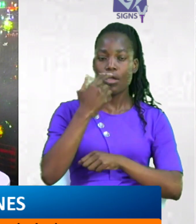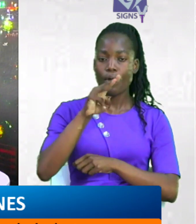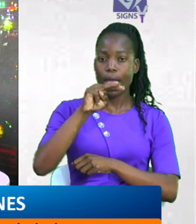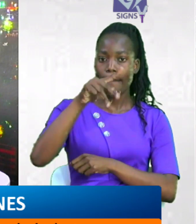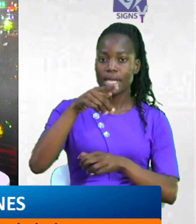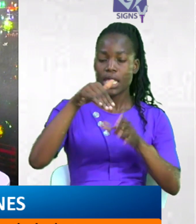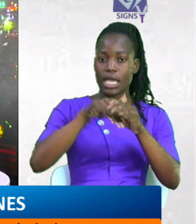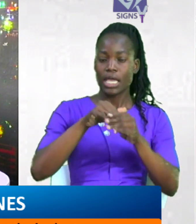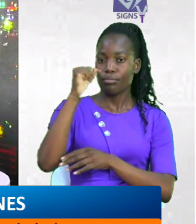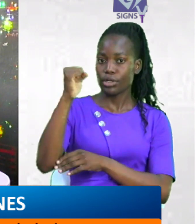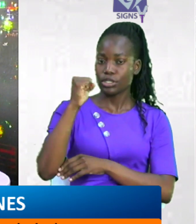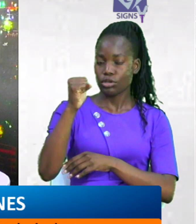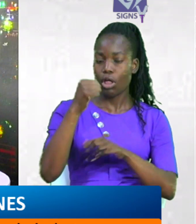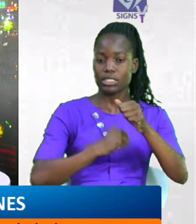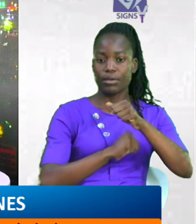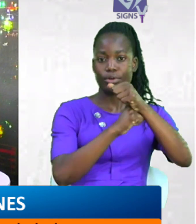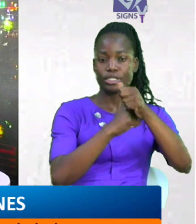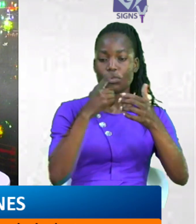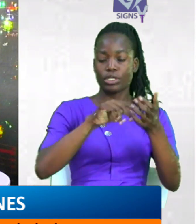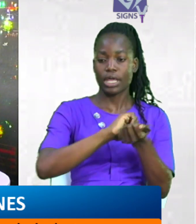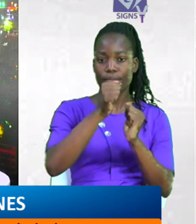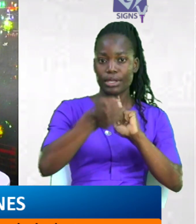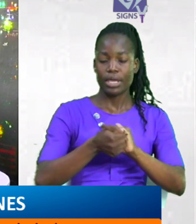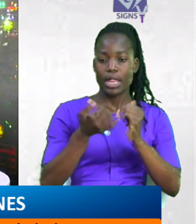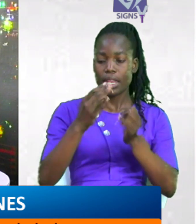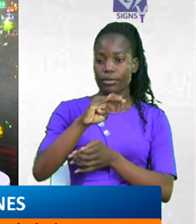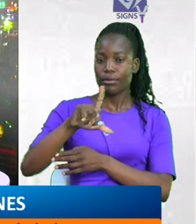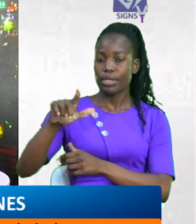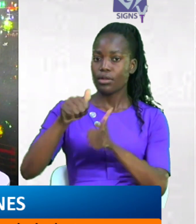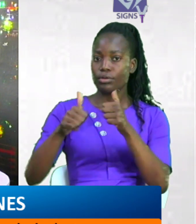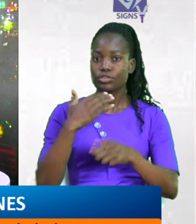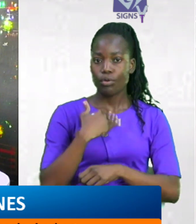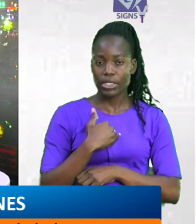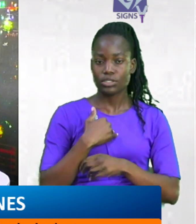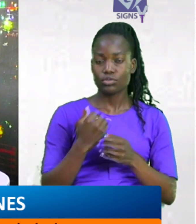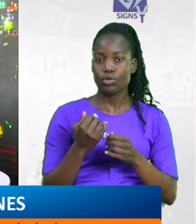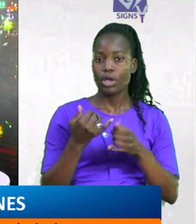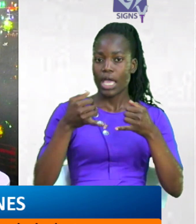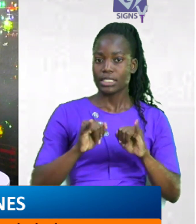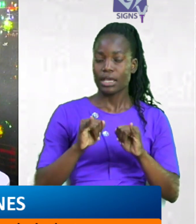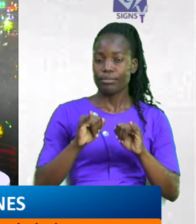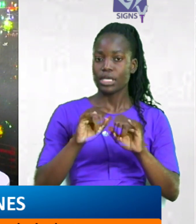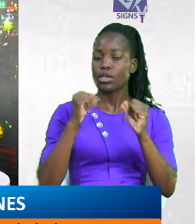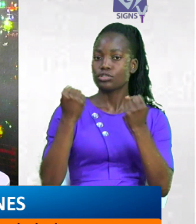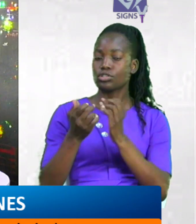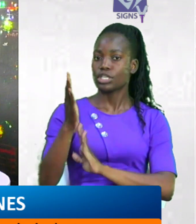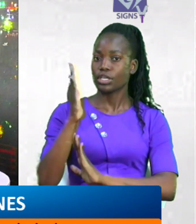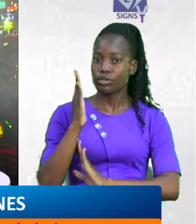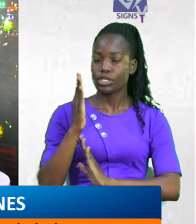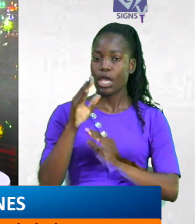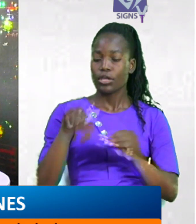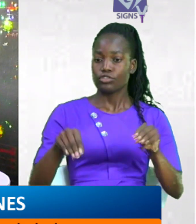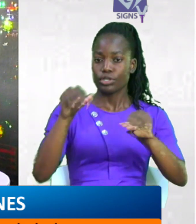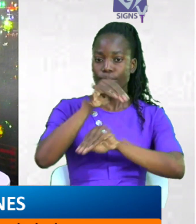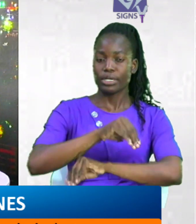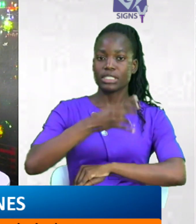fast-track the social health insurance bill got a major boost, with members of parliament from across political divides supporting the amendments.